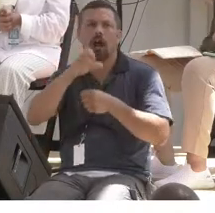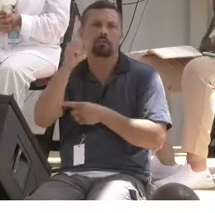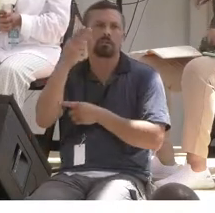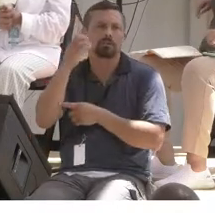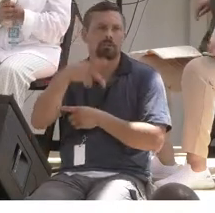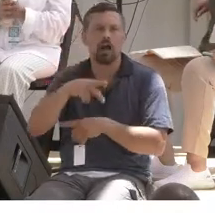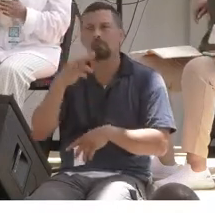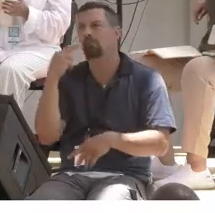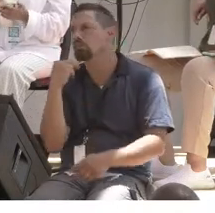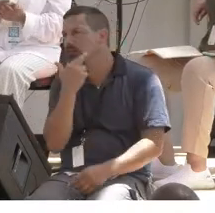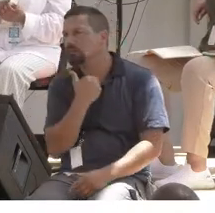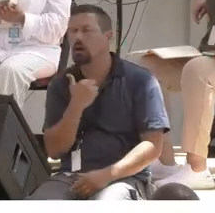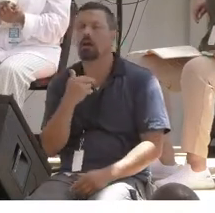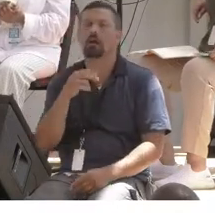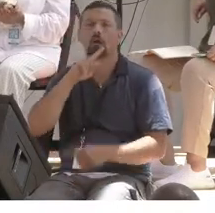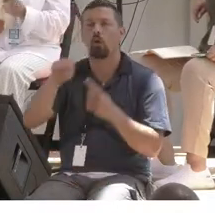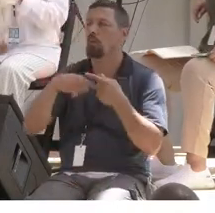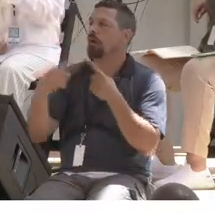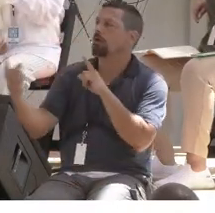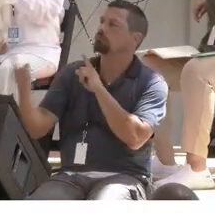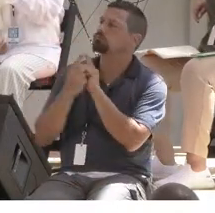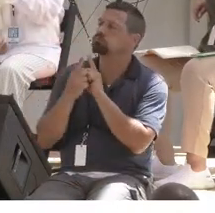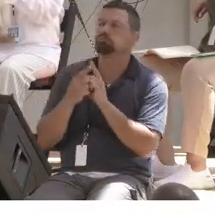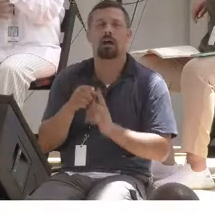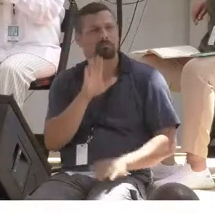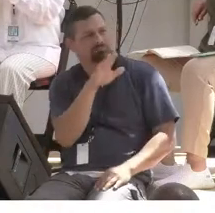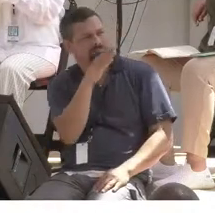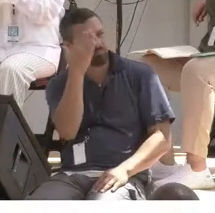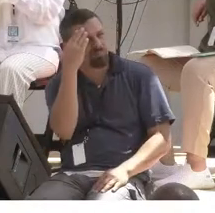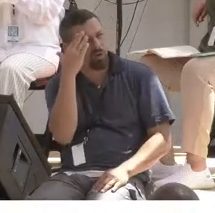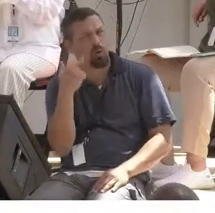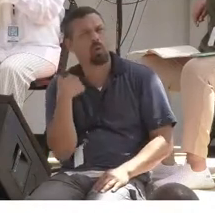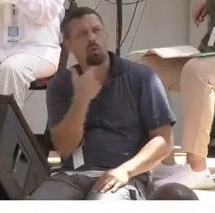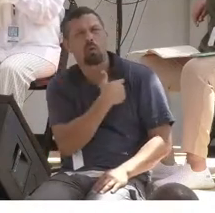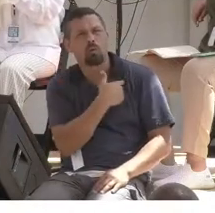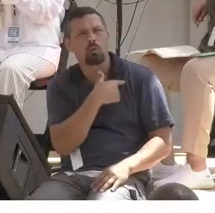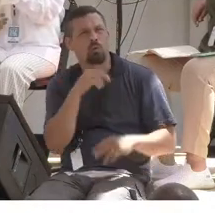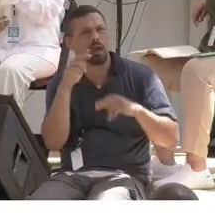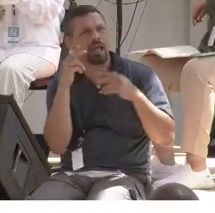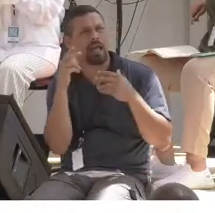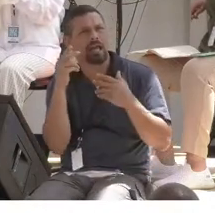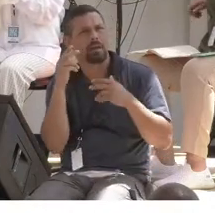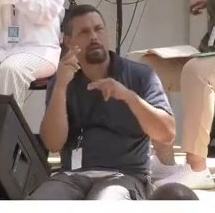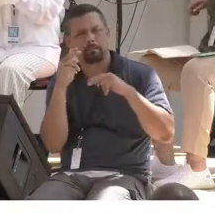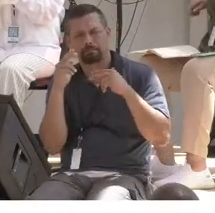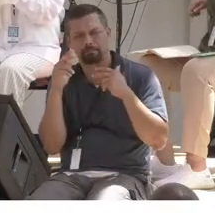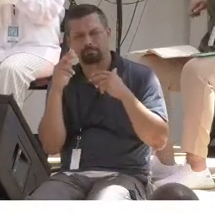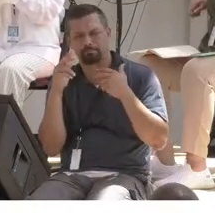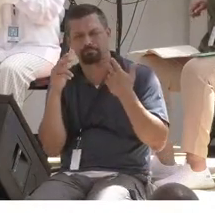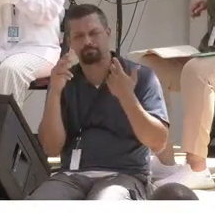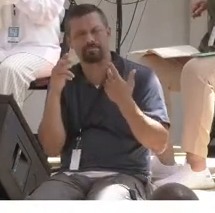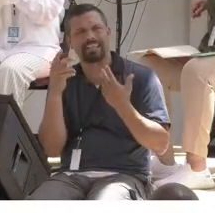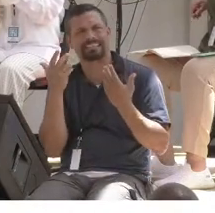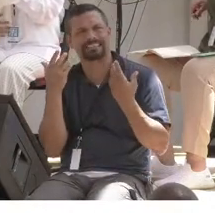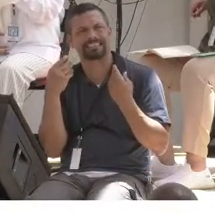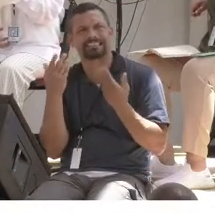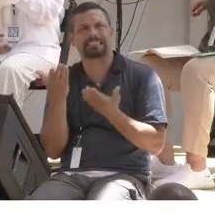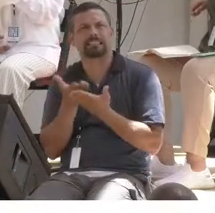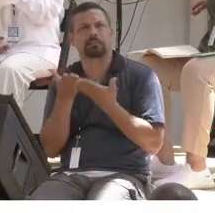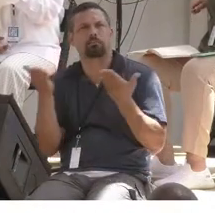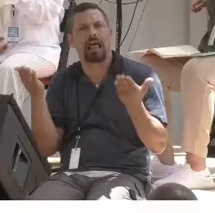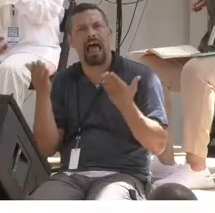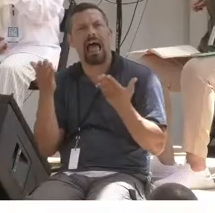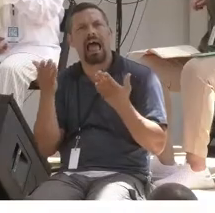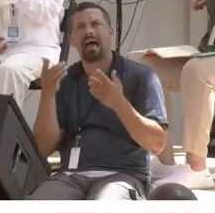restaurants, when they approach me, they say, we've been supplying our plates and cups